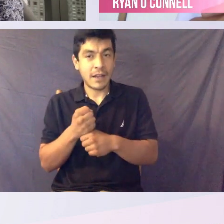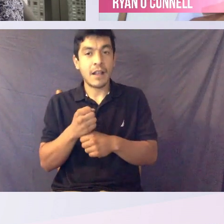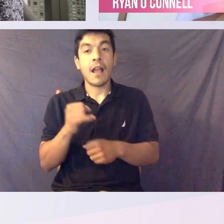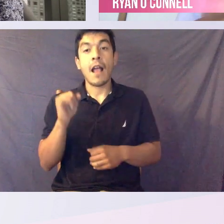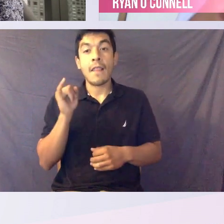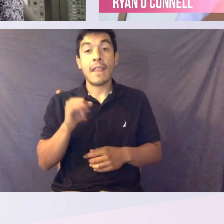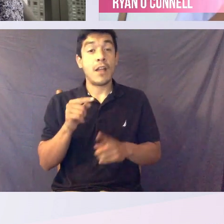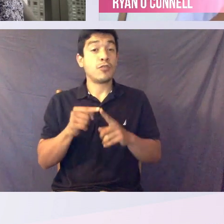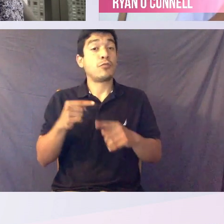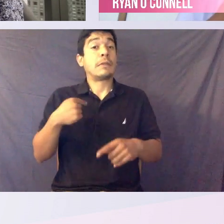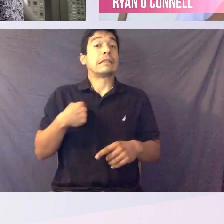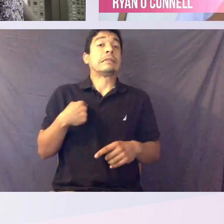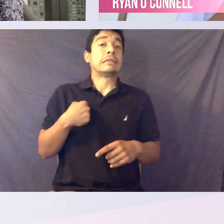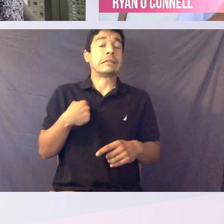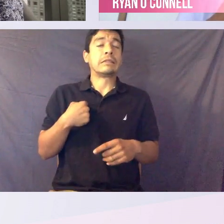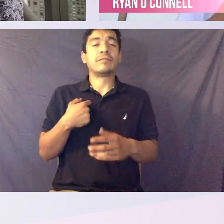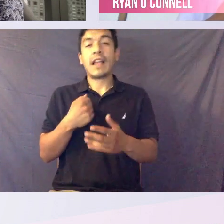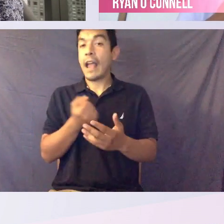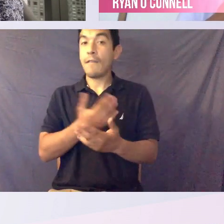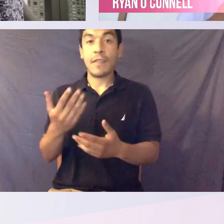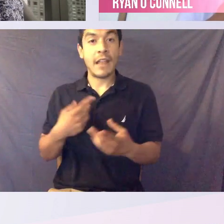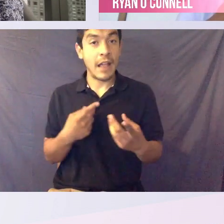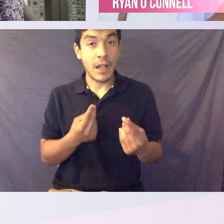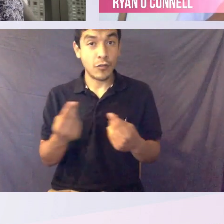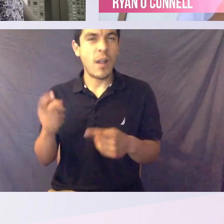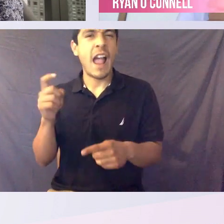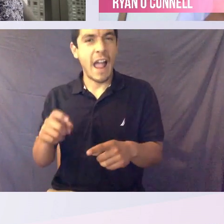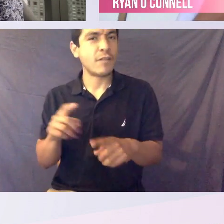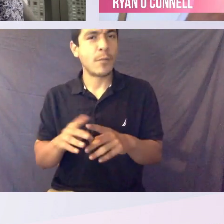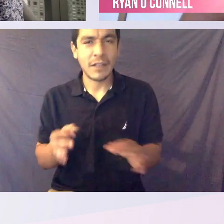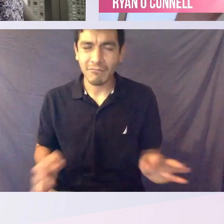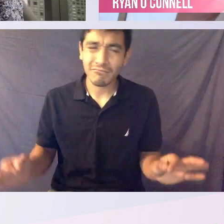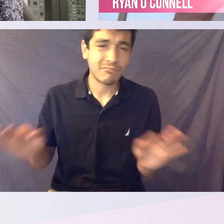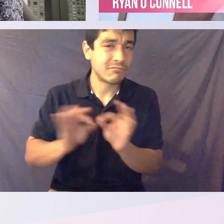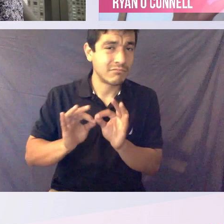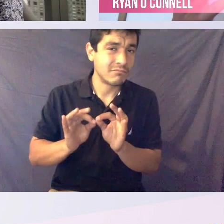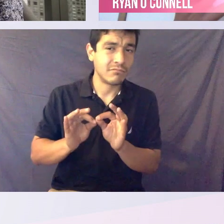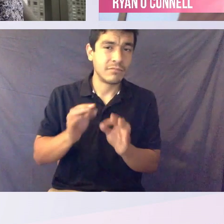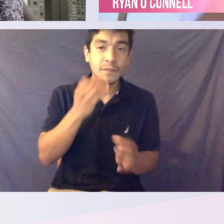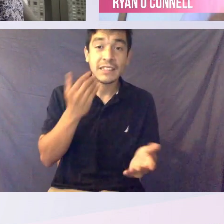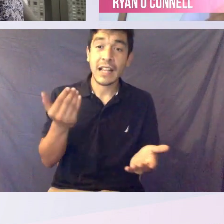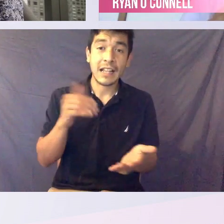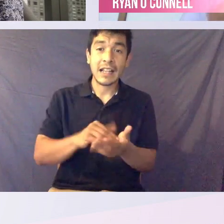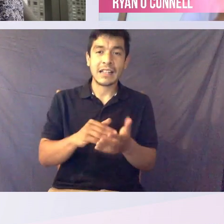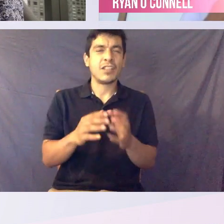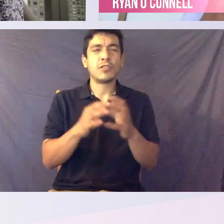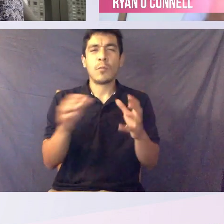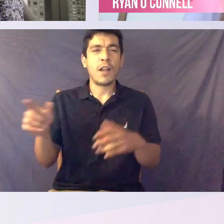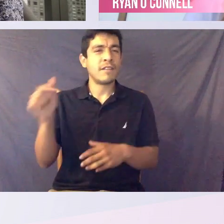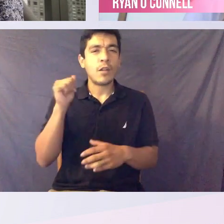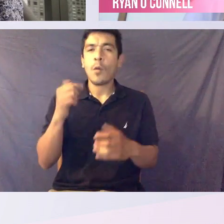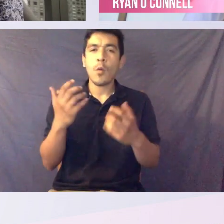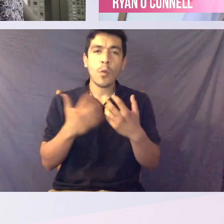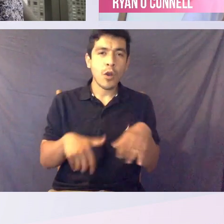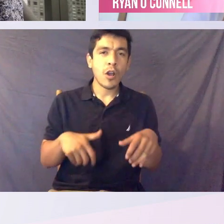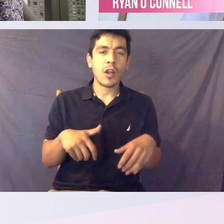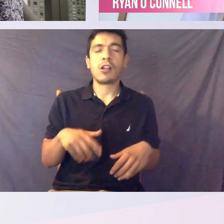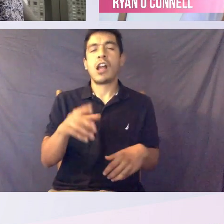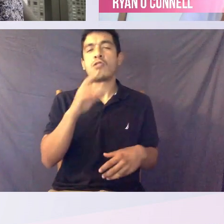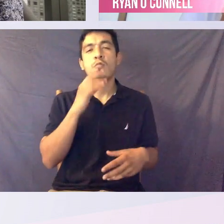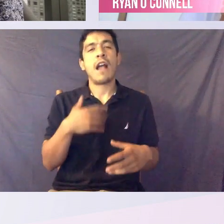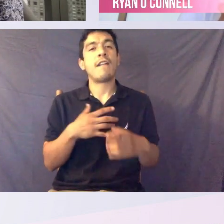me, everything I do has to be worthwhile, because it's like, again, so much of it's not going to work out and you're going to spend so much